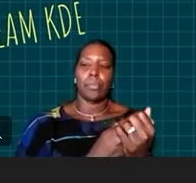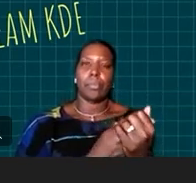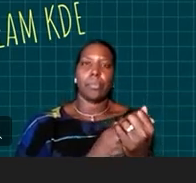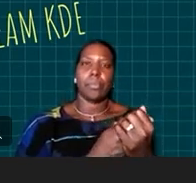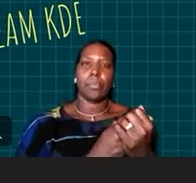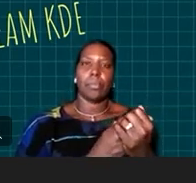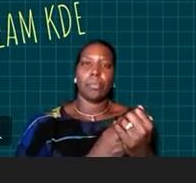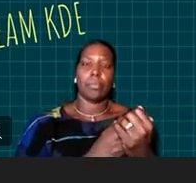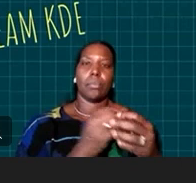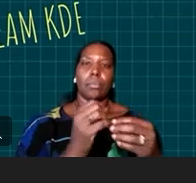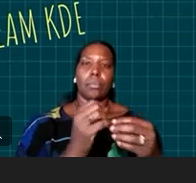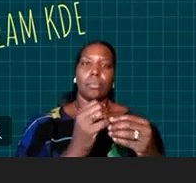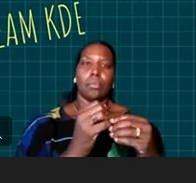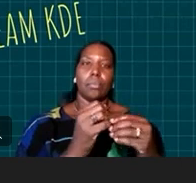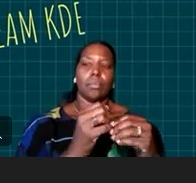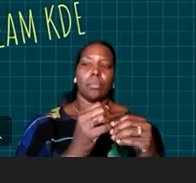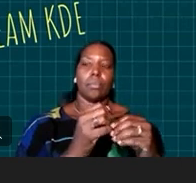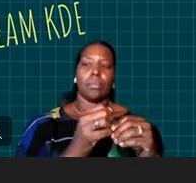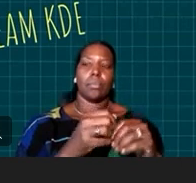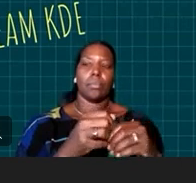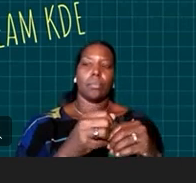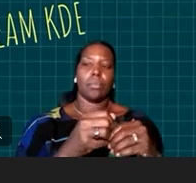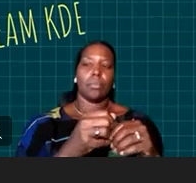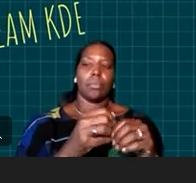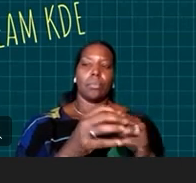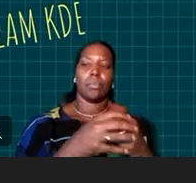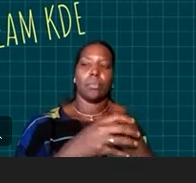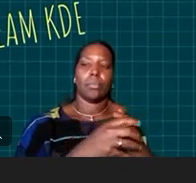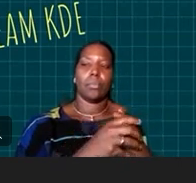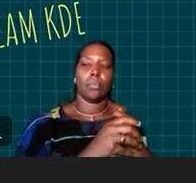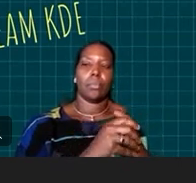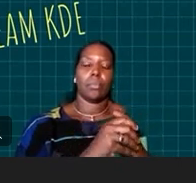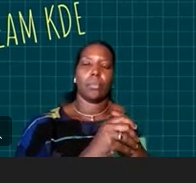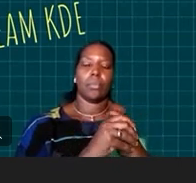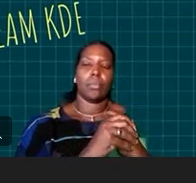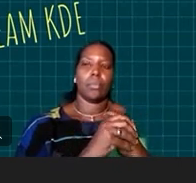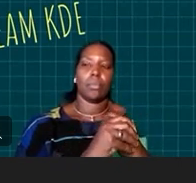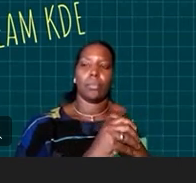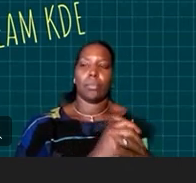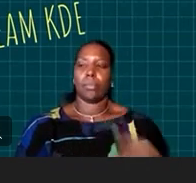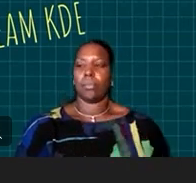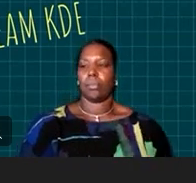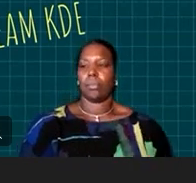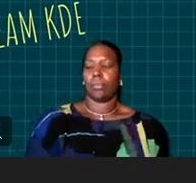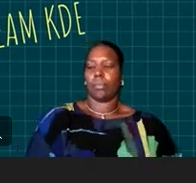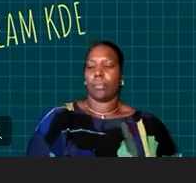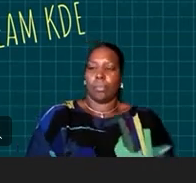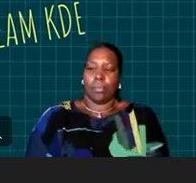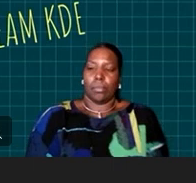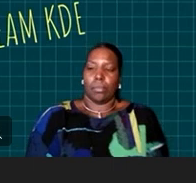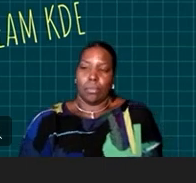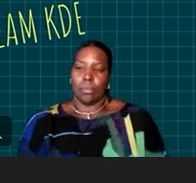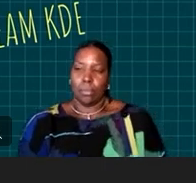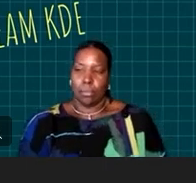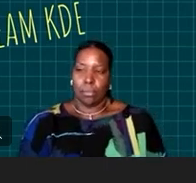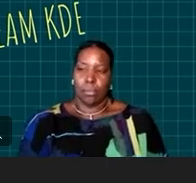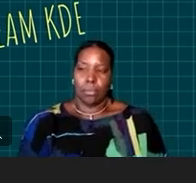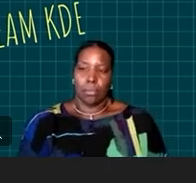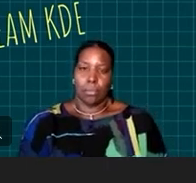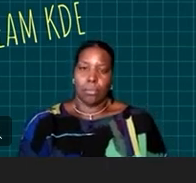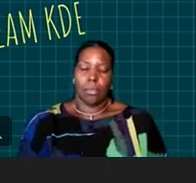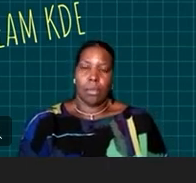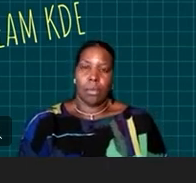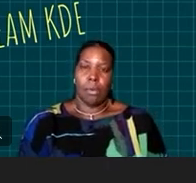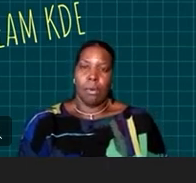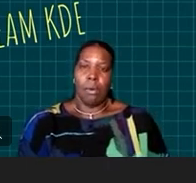conditions. Construction begins after the selection of the service provider pursuant to a valid competitive bidding process. That